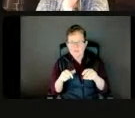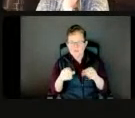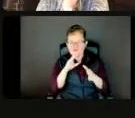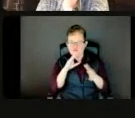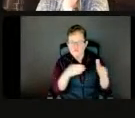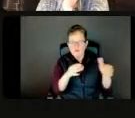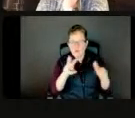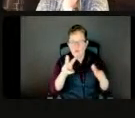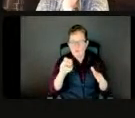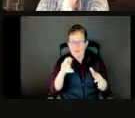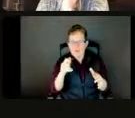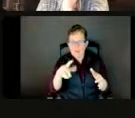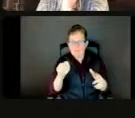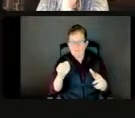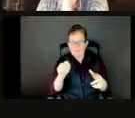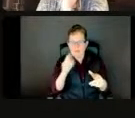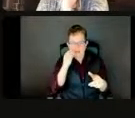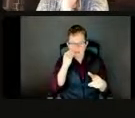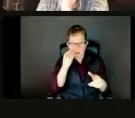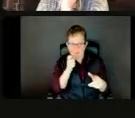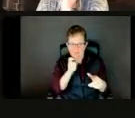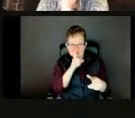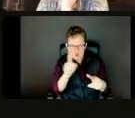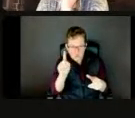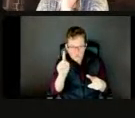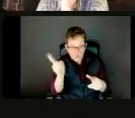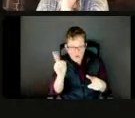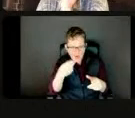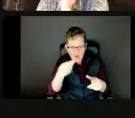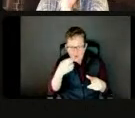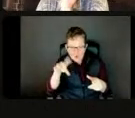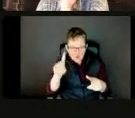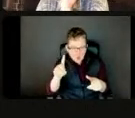know that. I just don't know where Hood